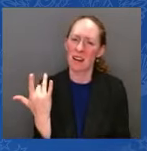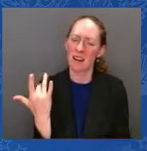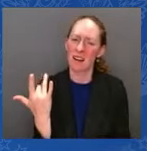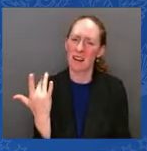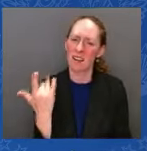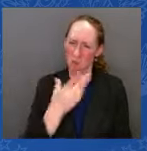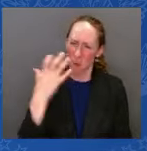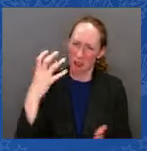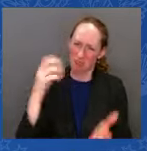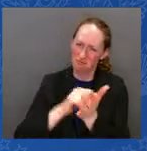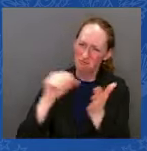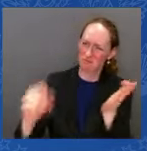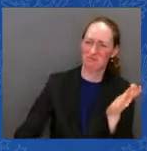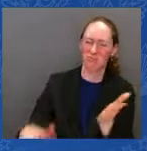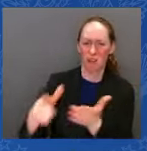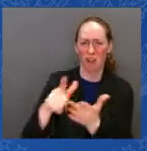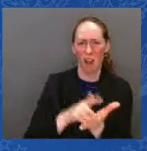families? Well,